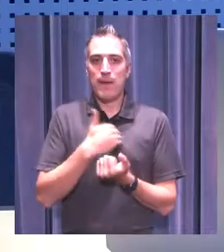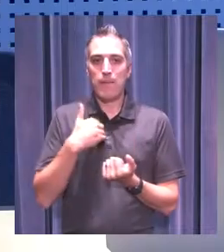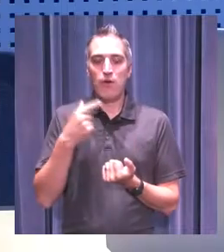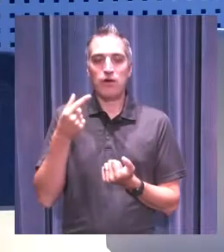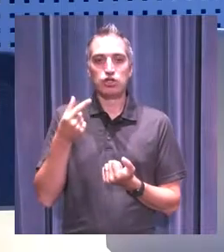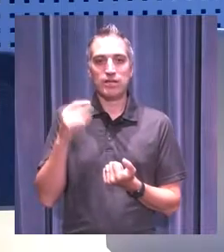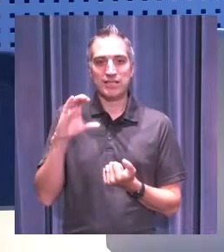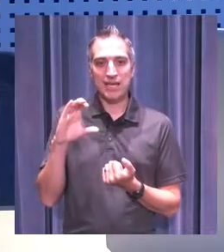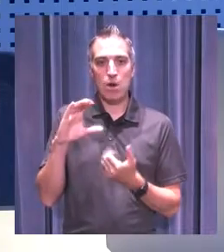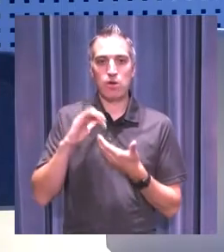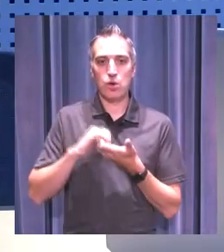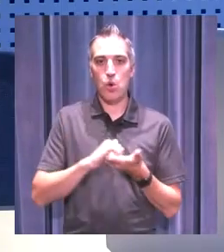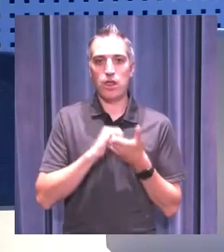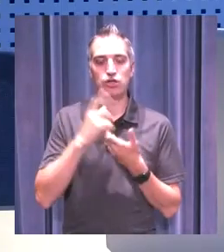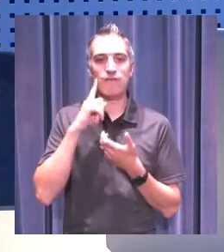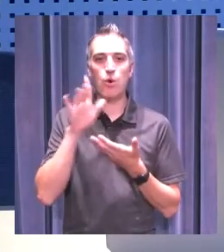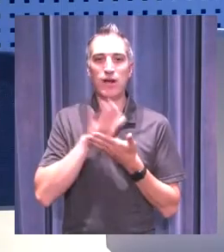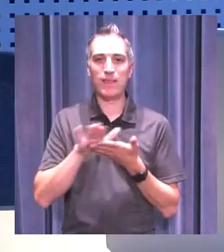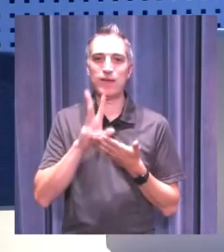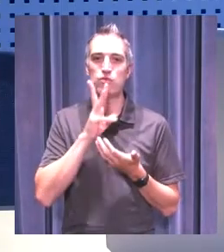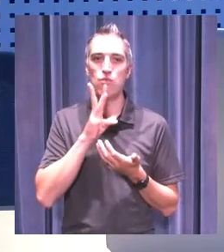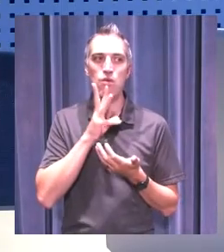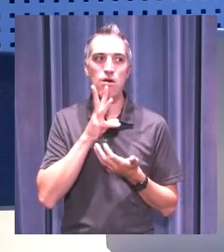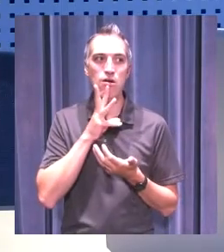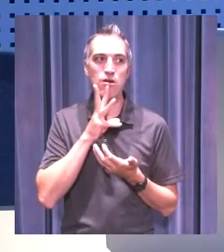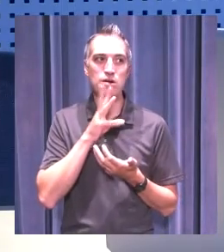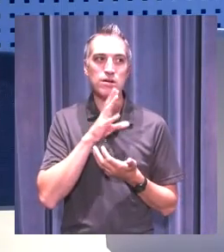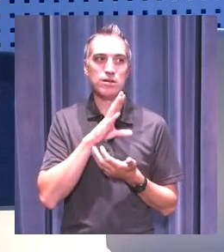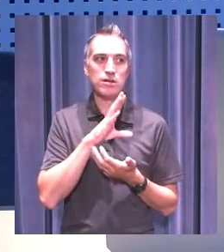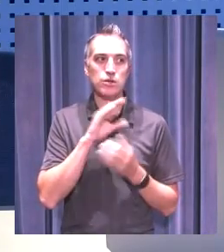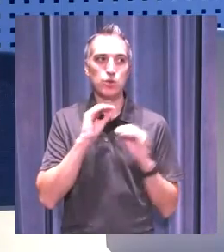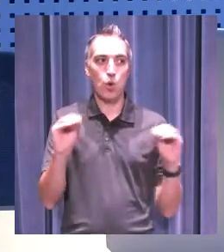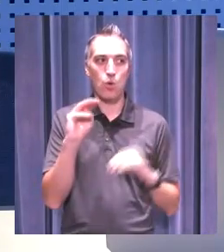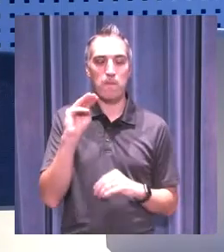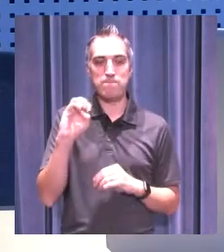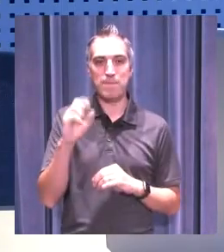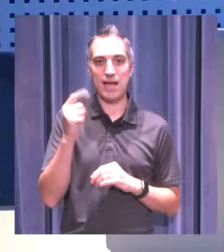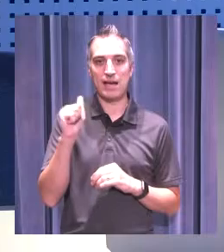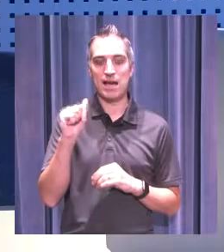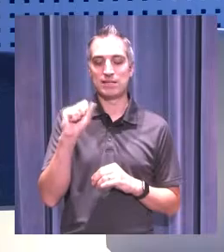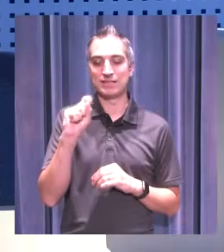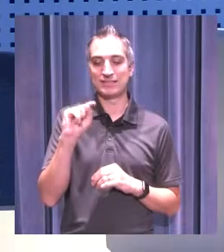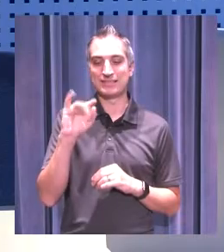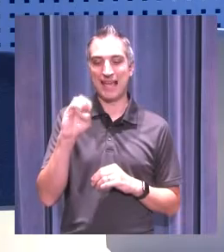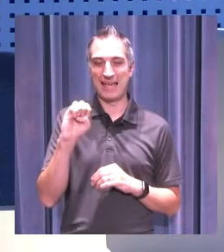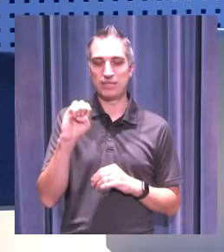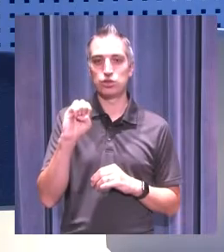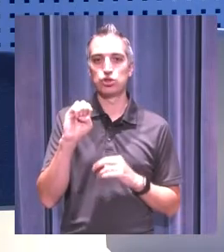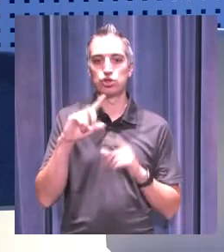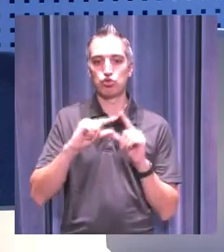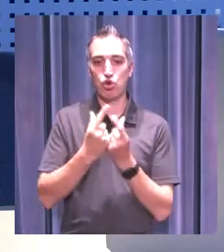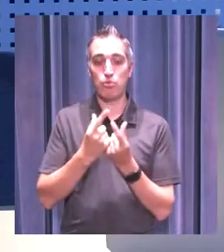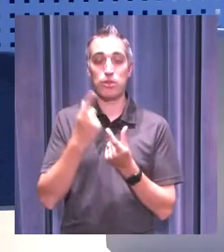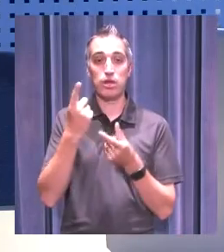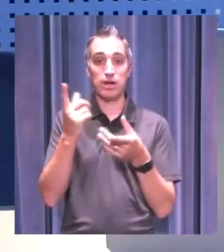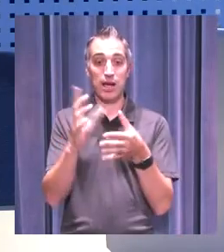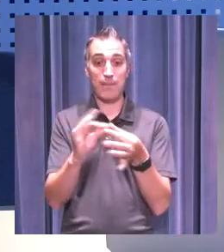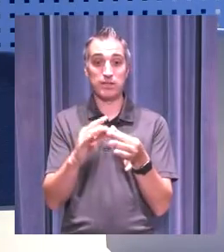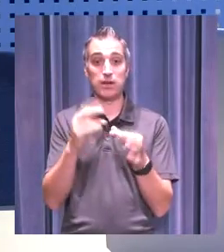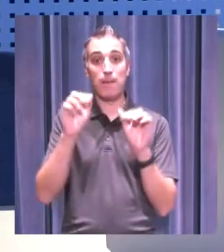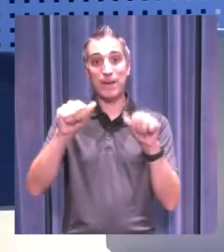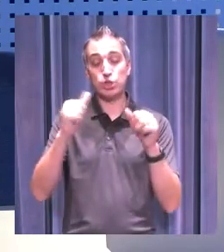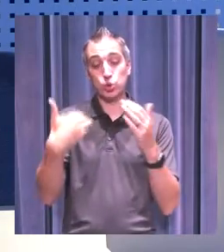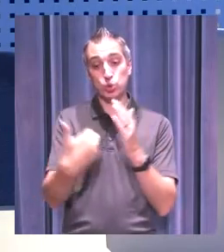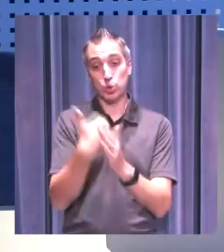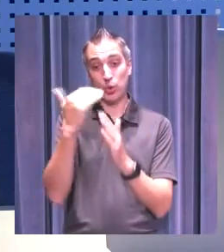Genesee County Coalition for Clean Water No Megasite Group. The purpose of this comment, in light of potential new leadership